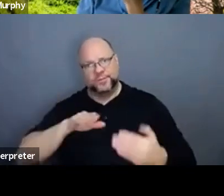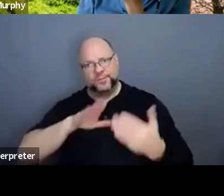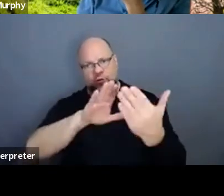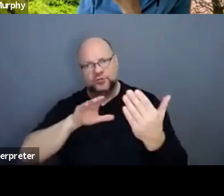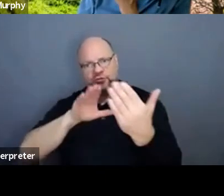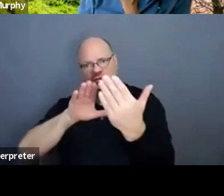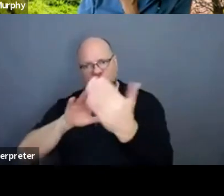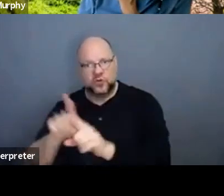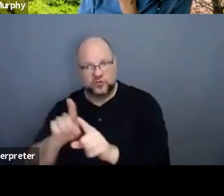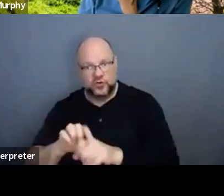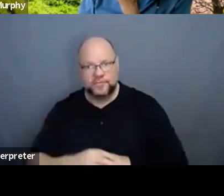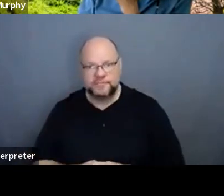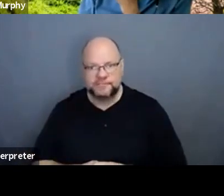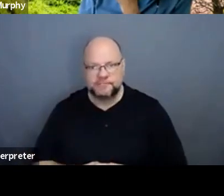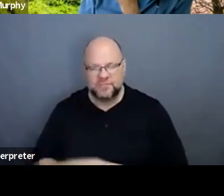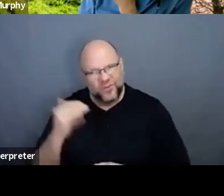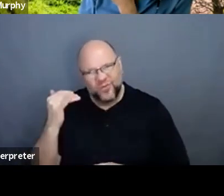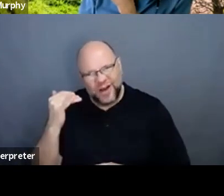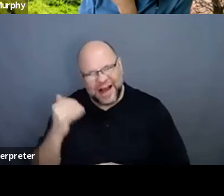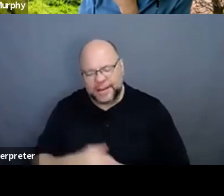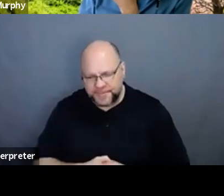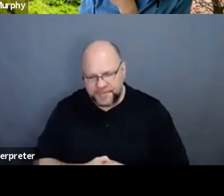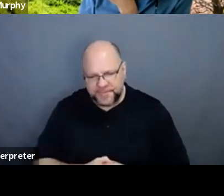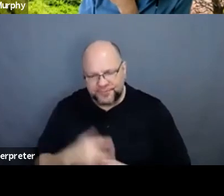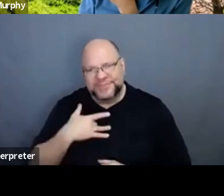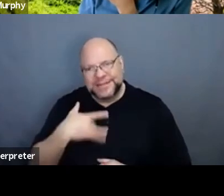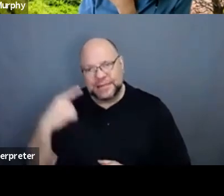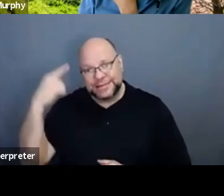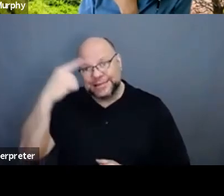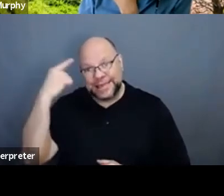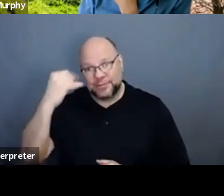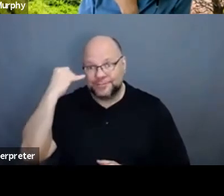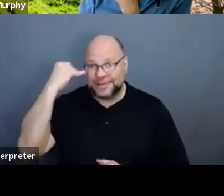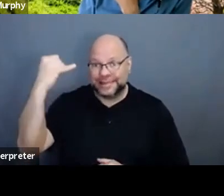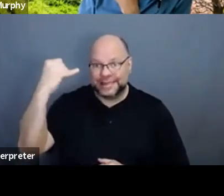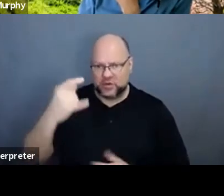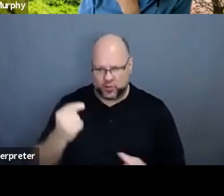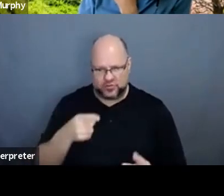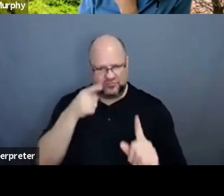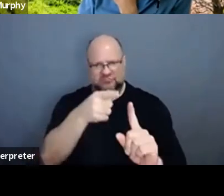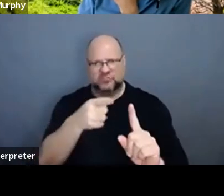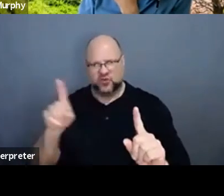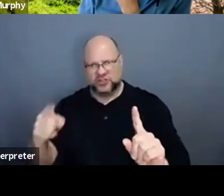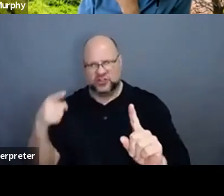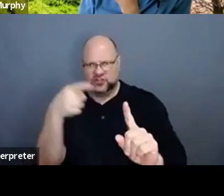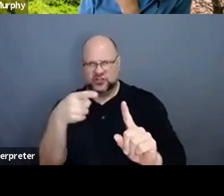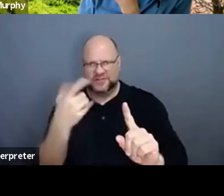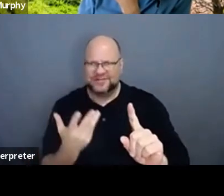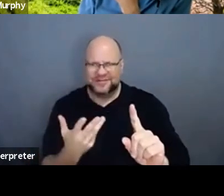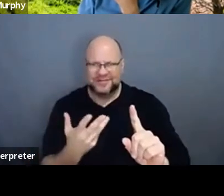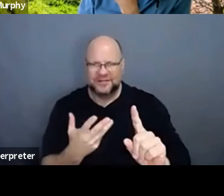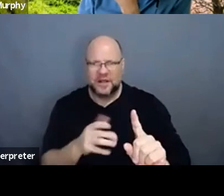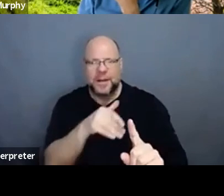well, because when we think about the idea of what we're really trying to get at with your question is, where are